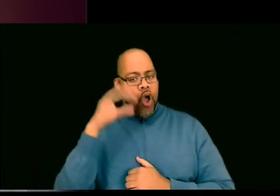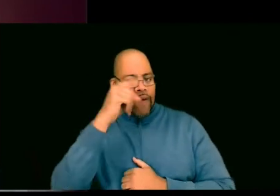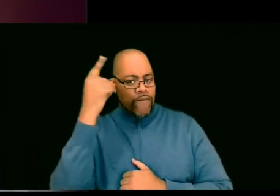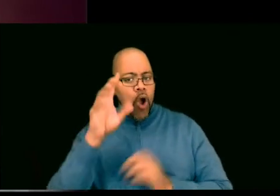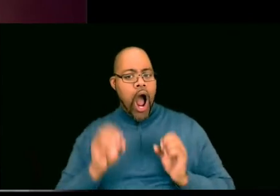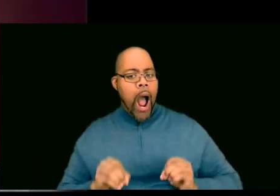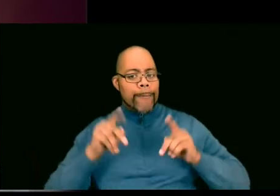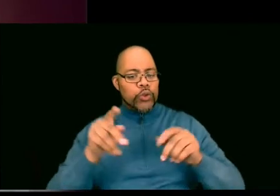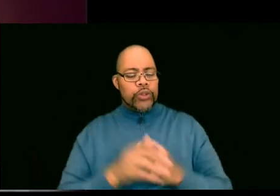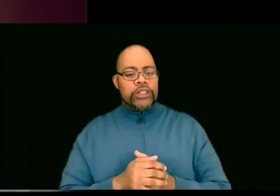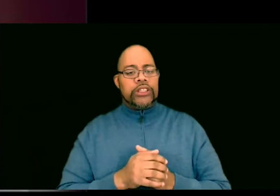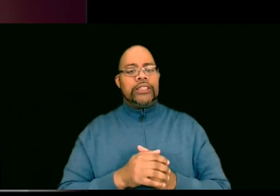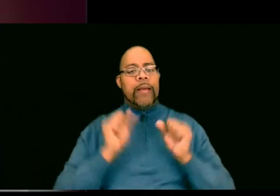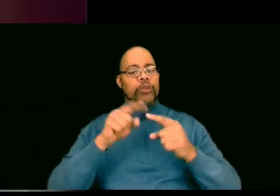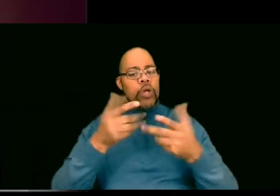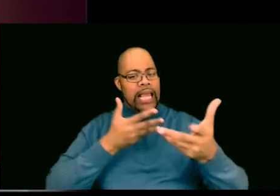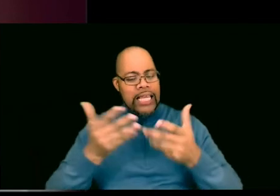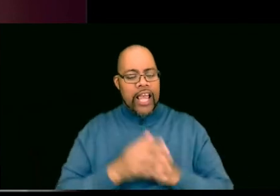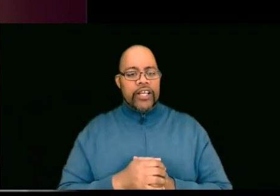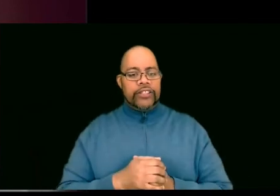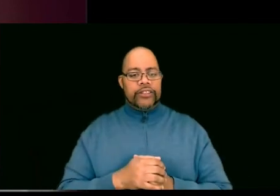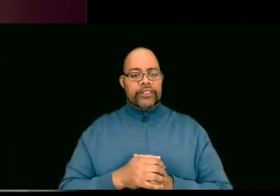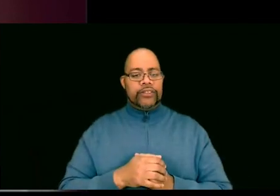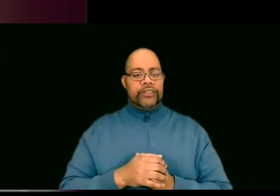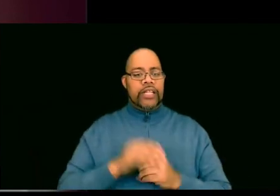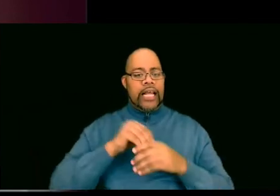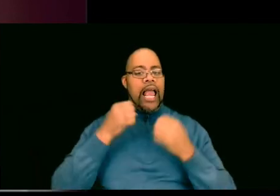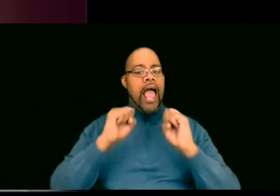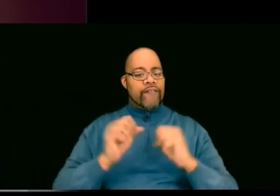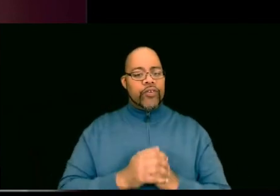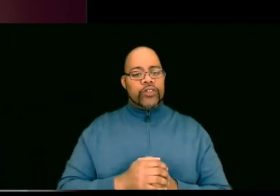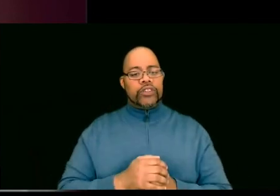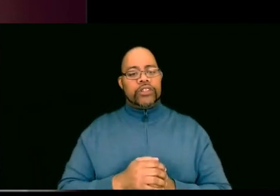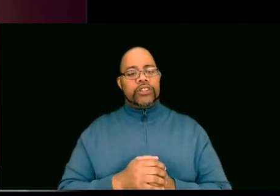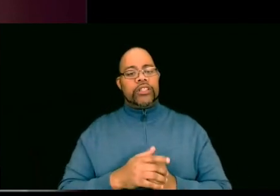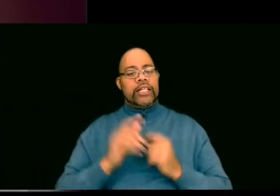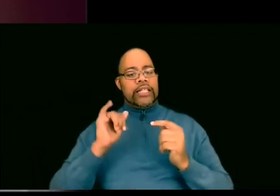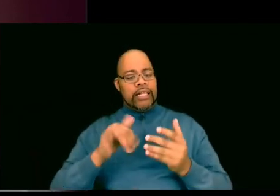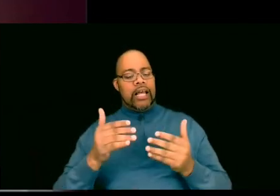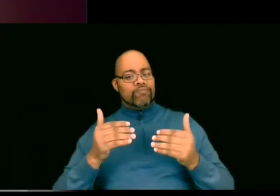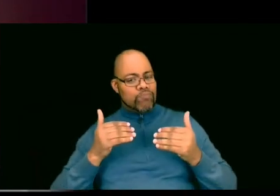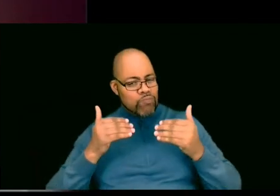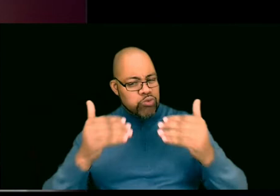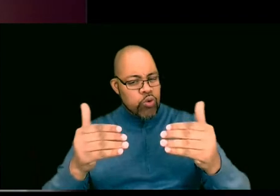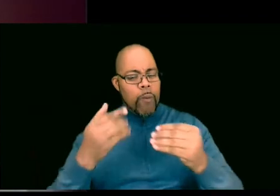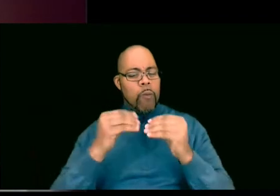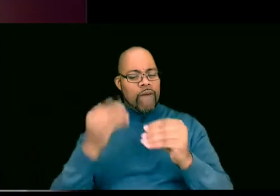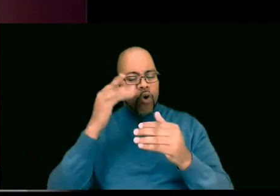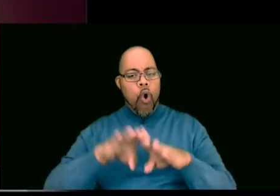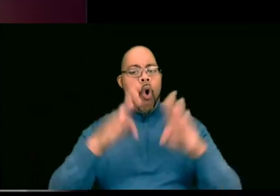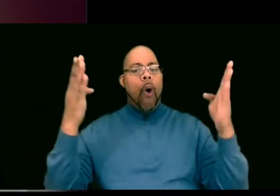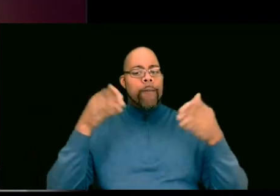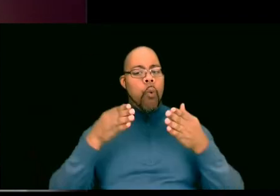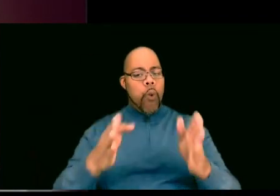found and looked for opportunities to be engaged in efforts that pushed the front forward